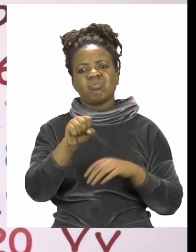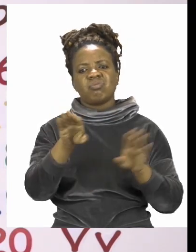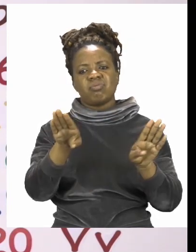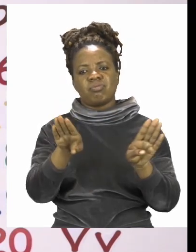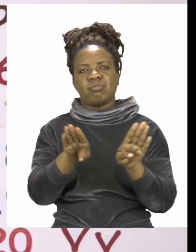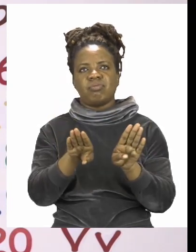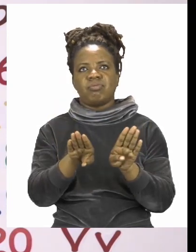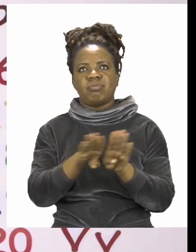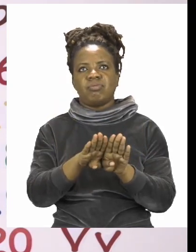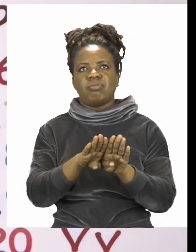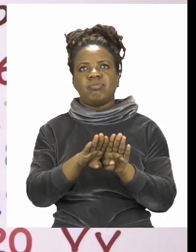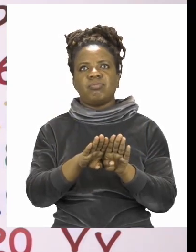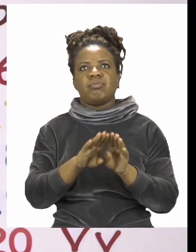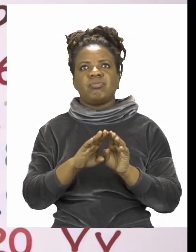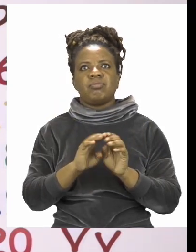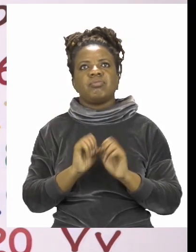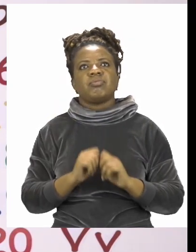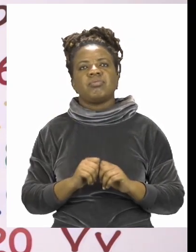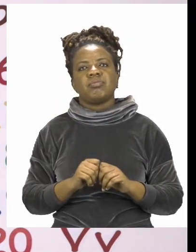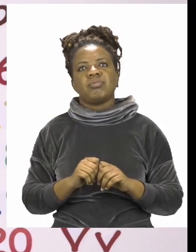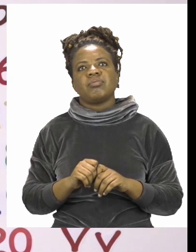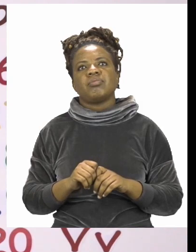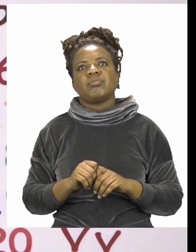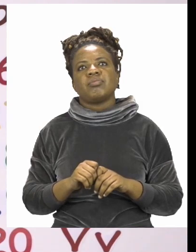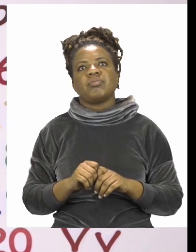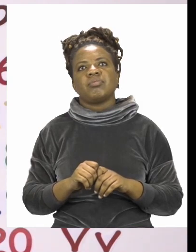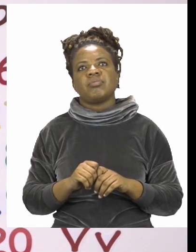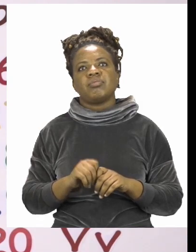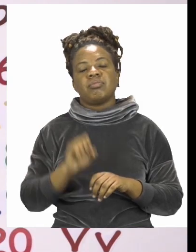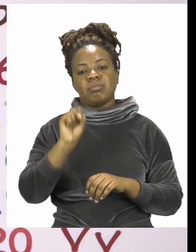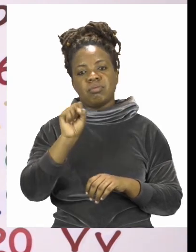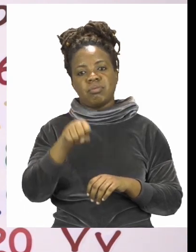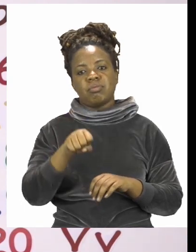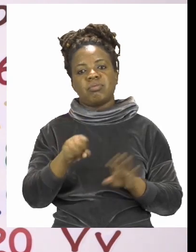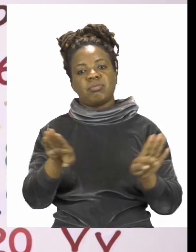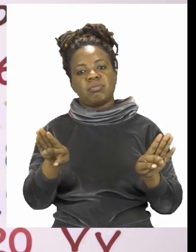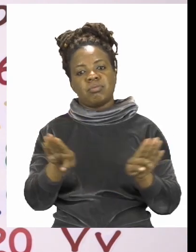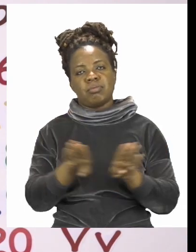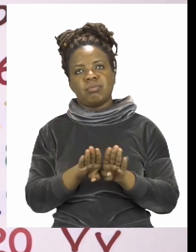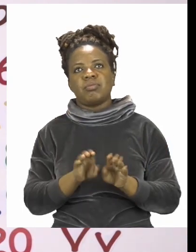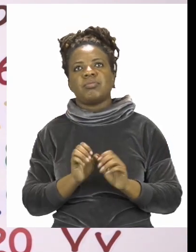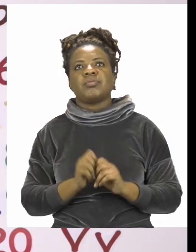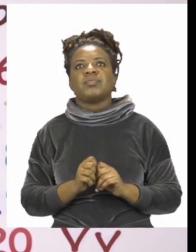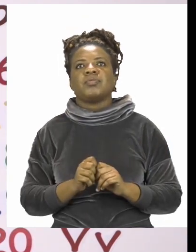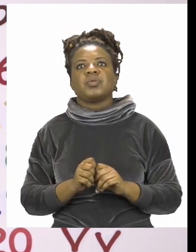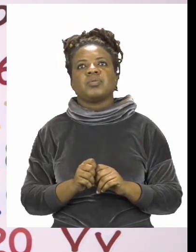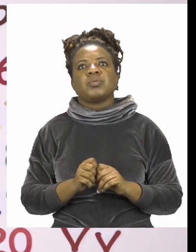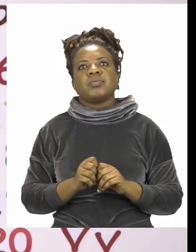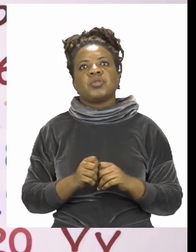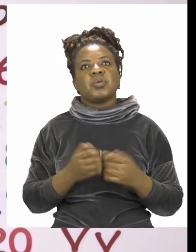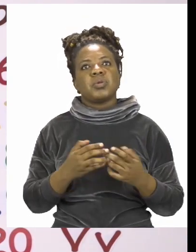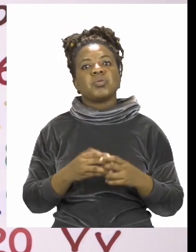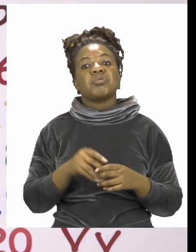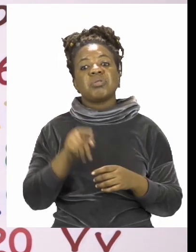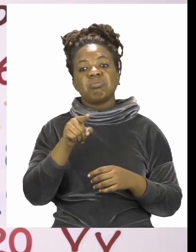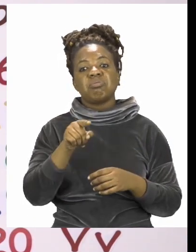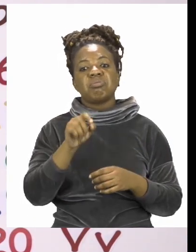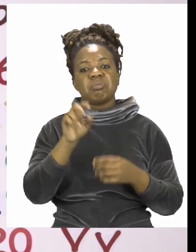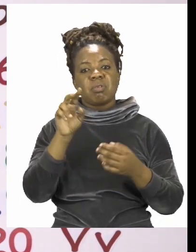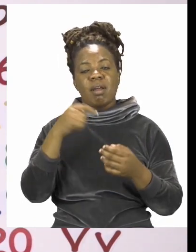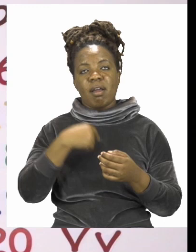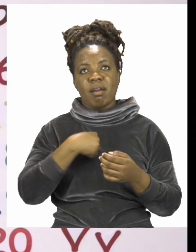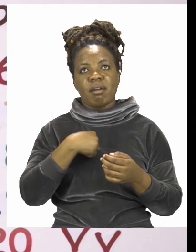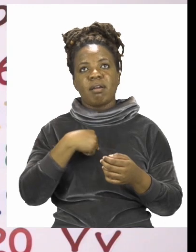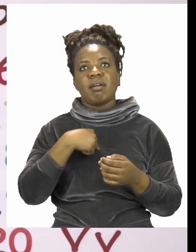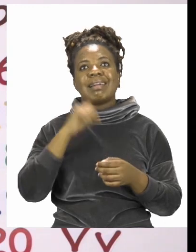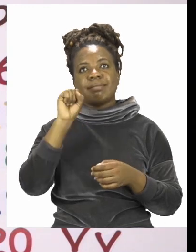ability, someone who is able to, rather than asking for permission or saying something must be